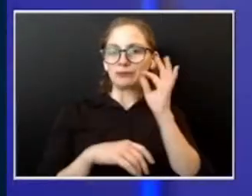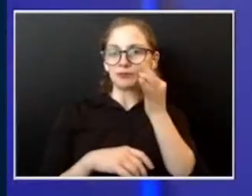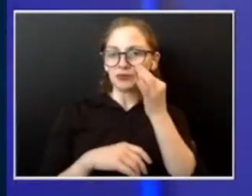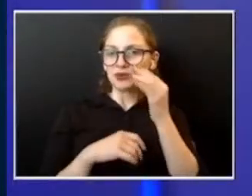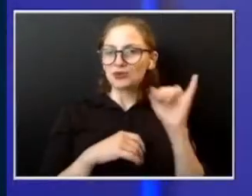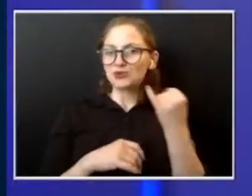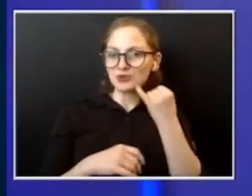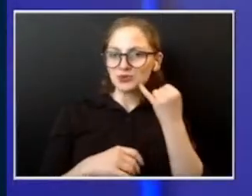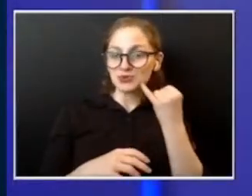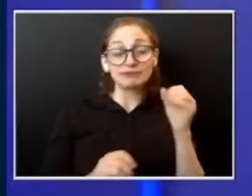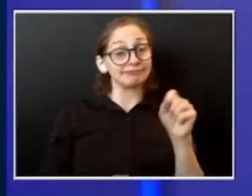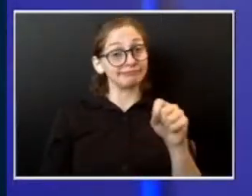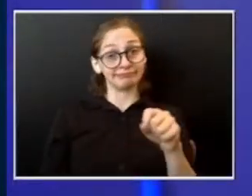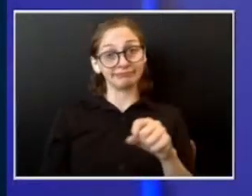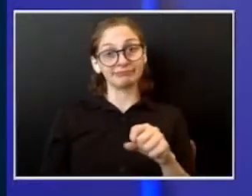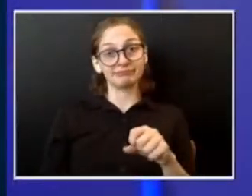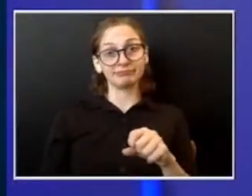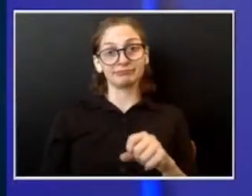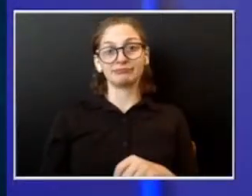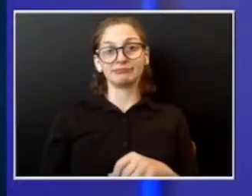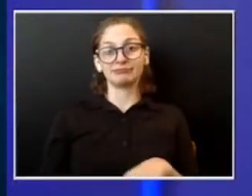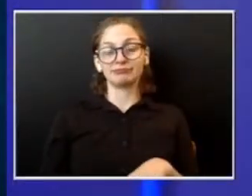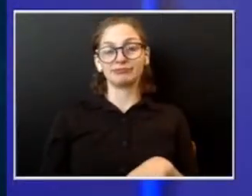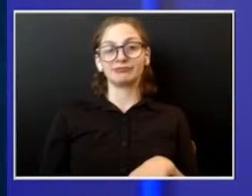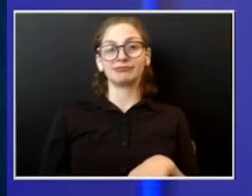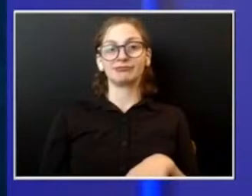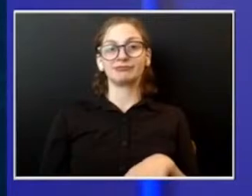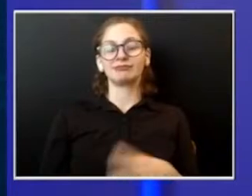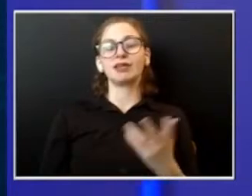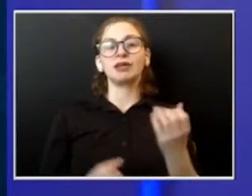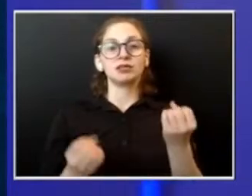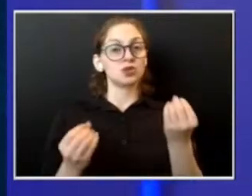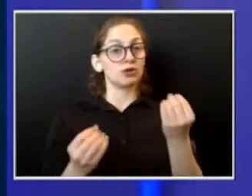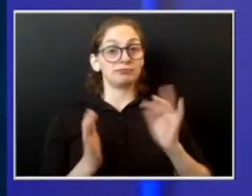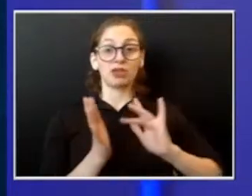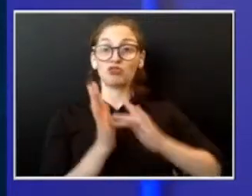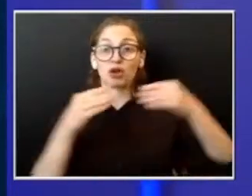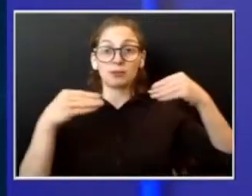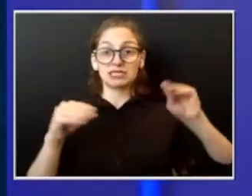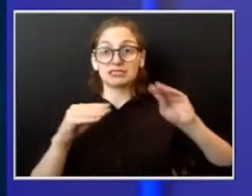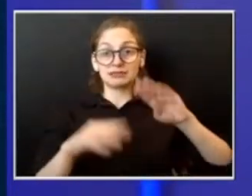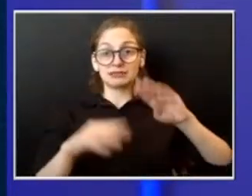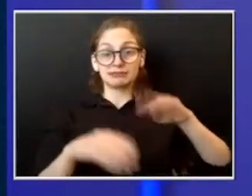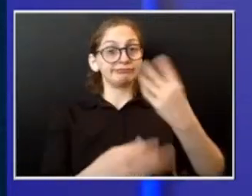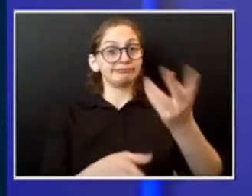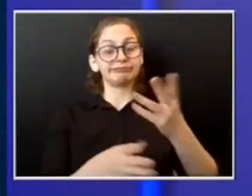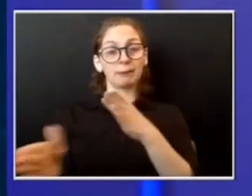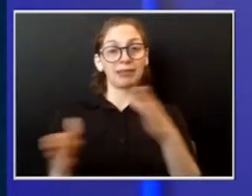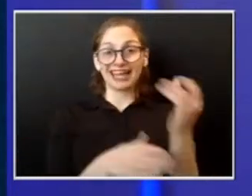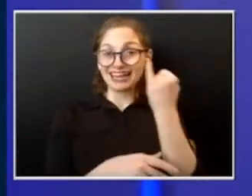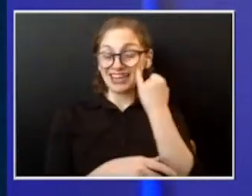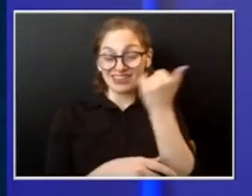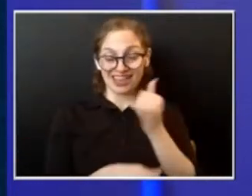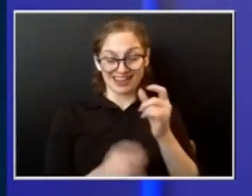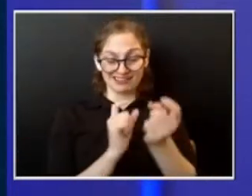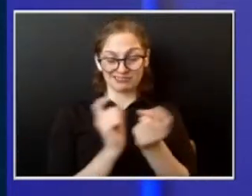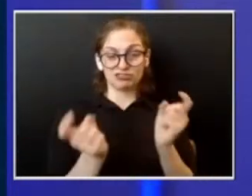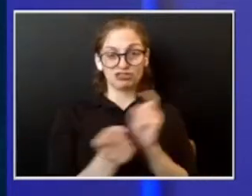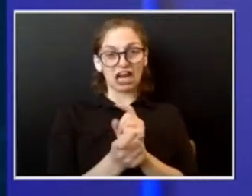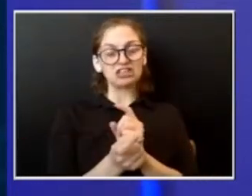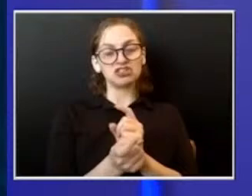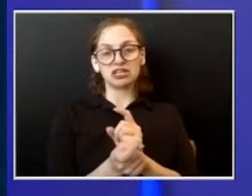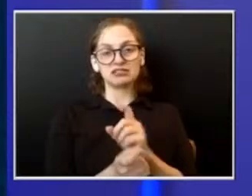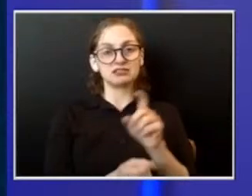whiskey good, grapefruit juice bad. That's how I look at it. Pharmacy gives them a plan, and anytime anything changes, definitely run it by the nephrologist